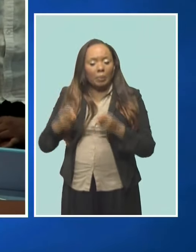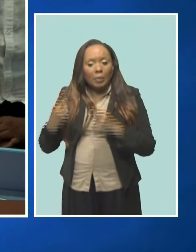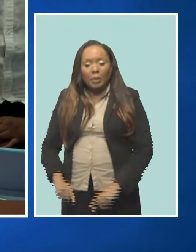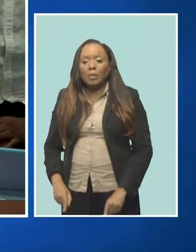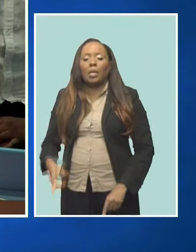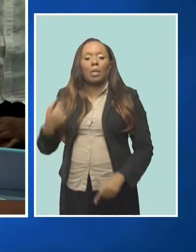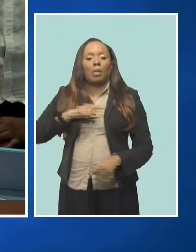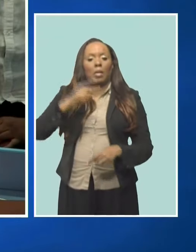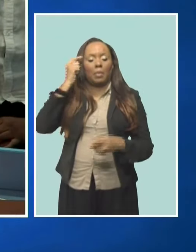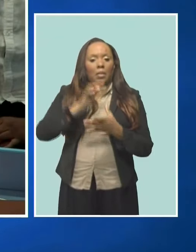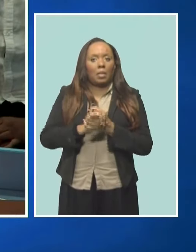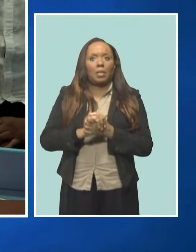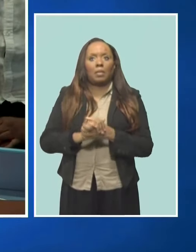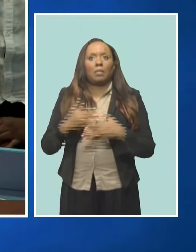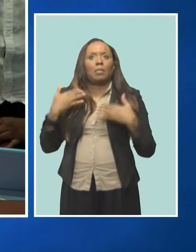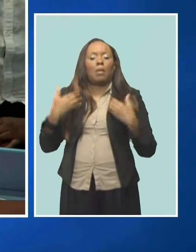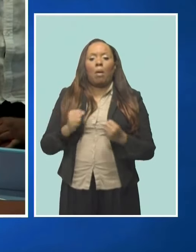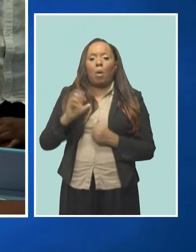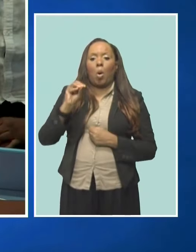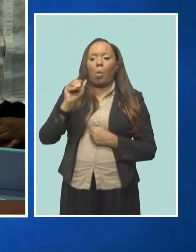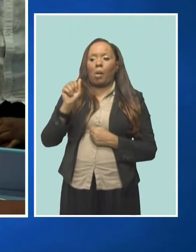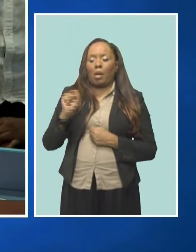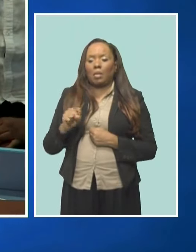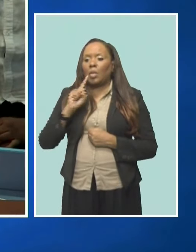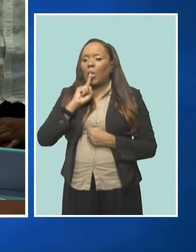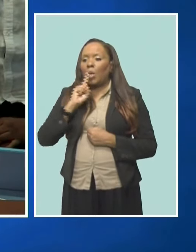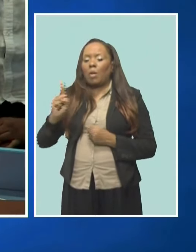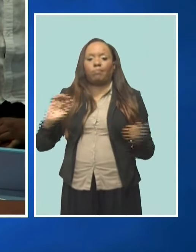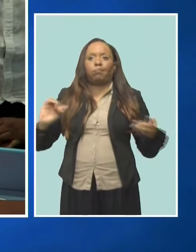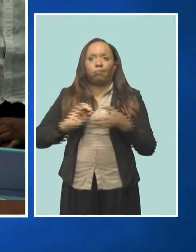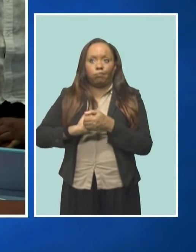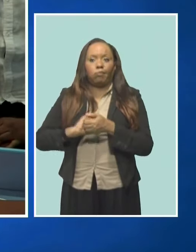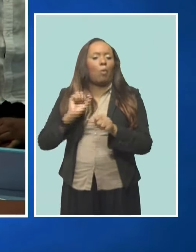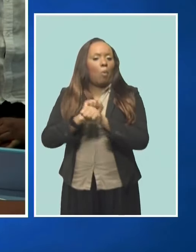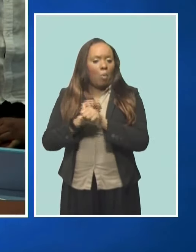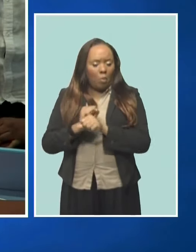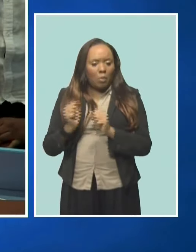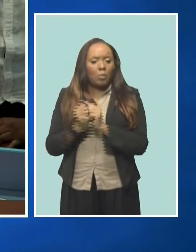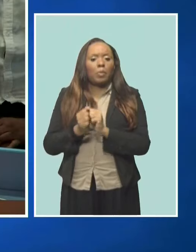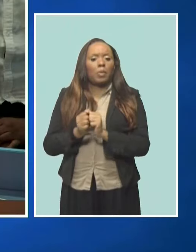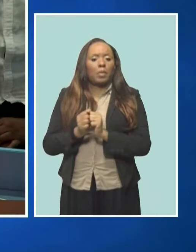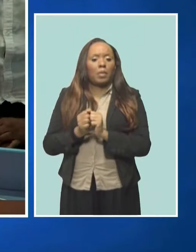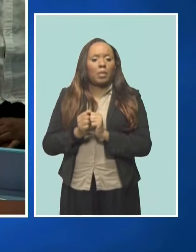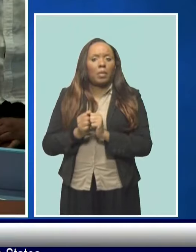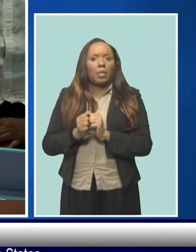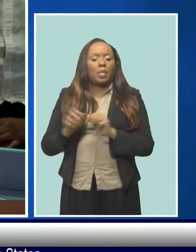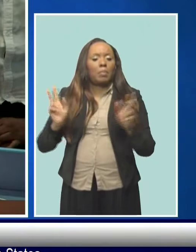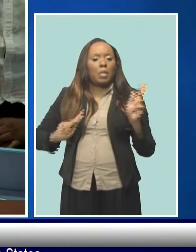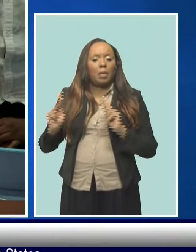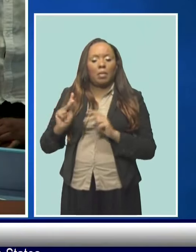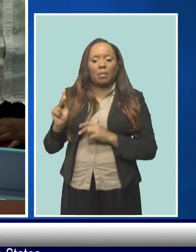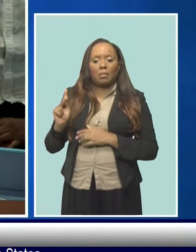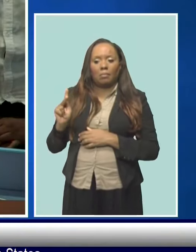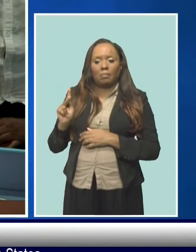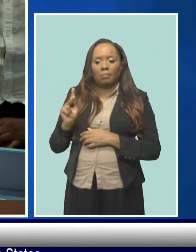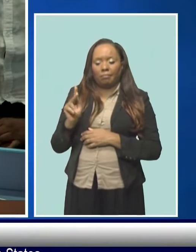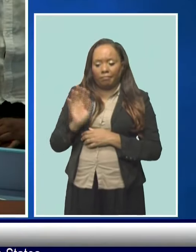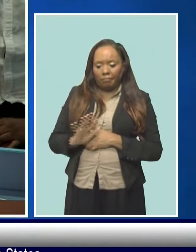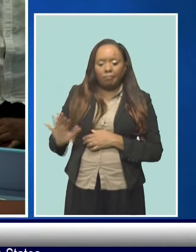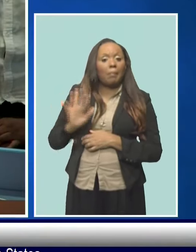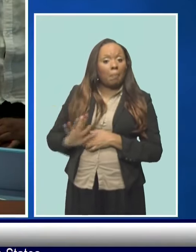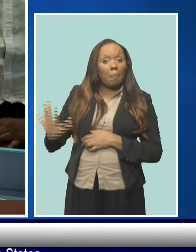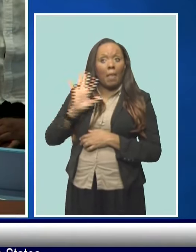in a strong, fit-for-purpose OAS, which works on behalf of the people of this hemisphere. Moreover, we